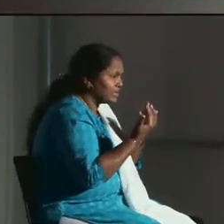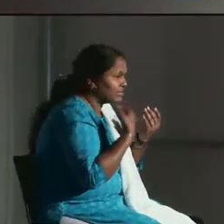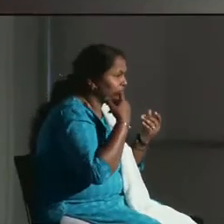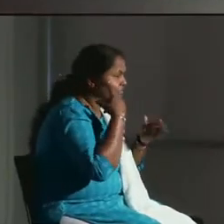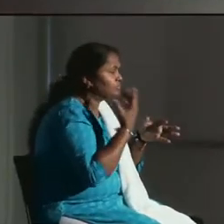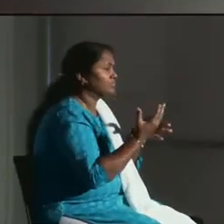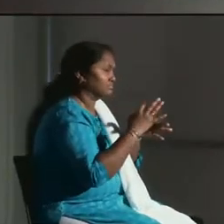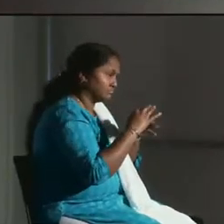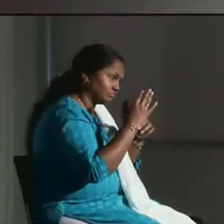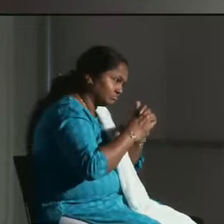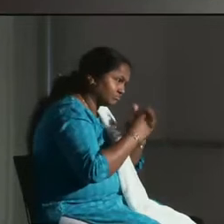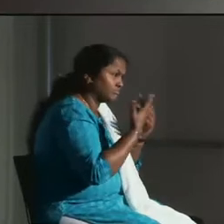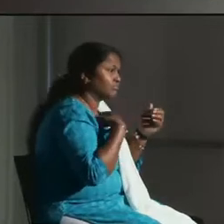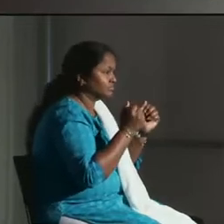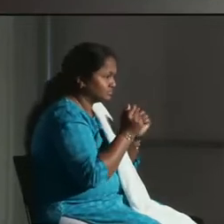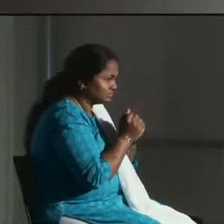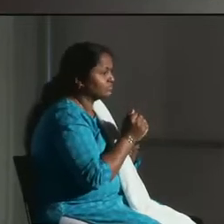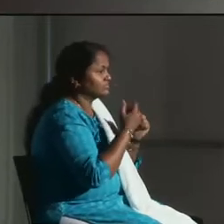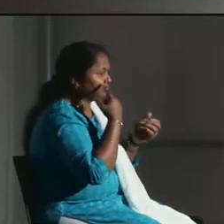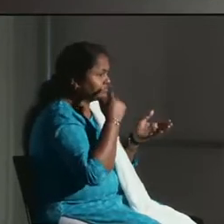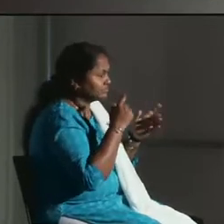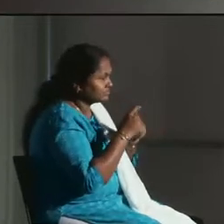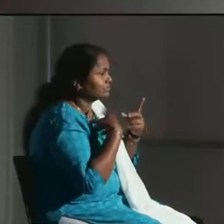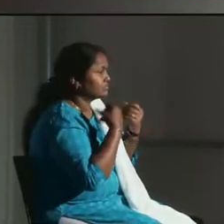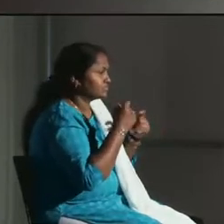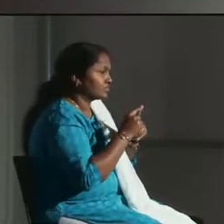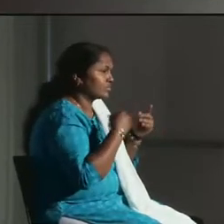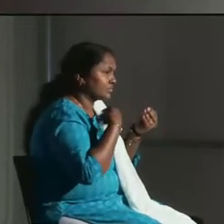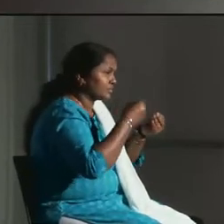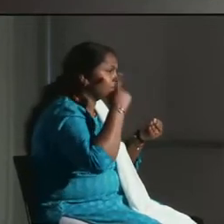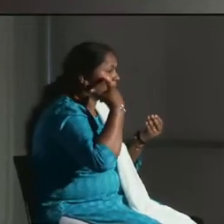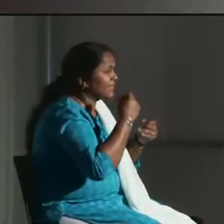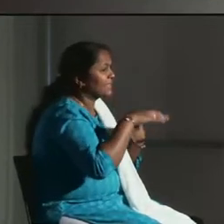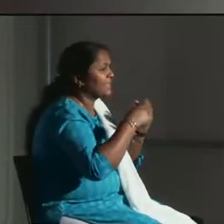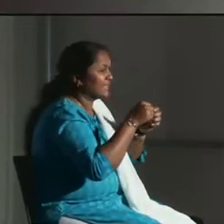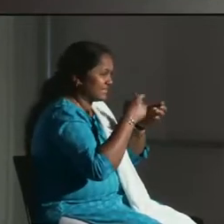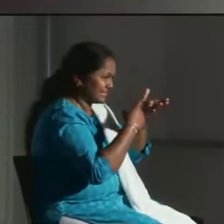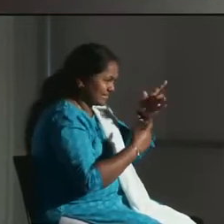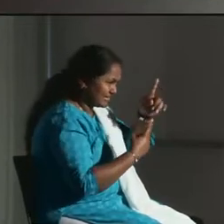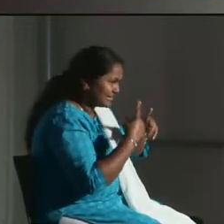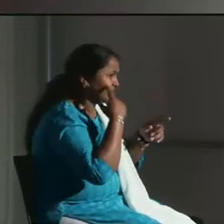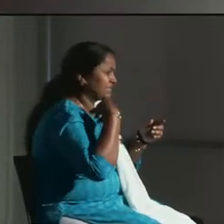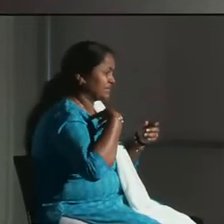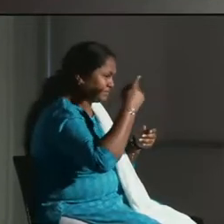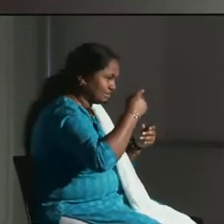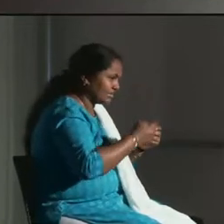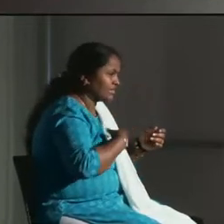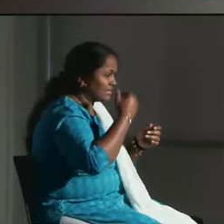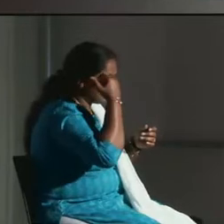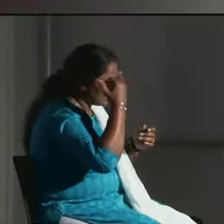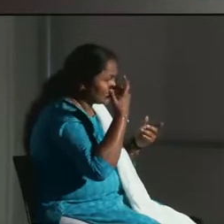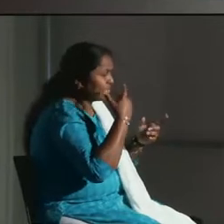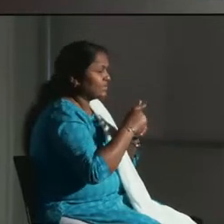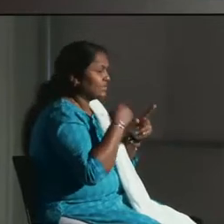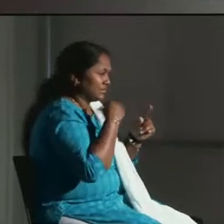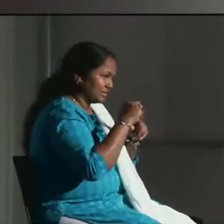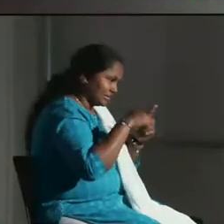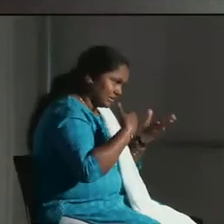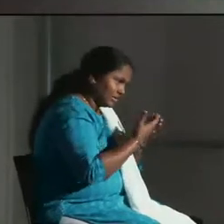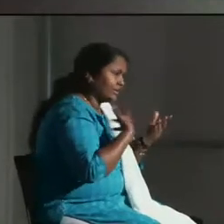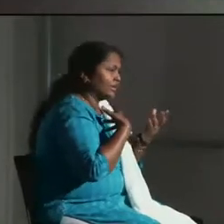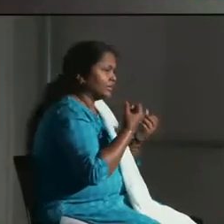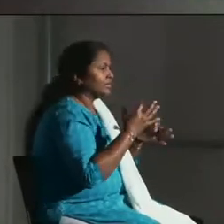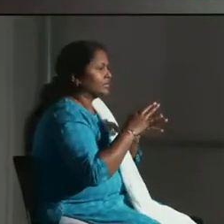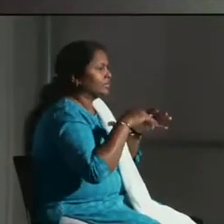built with and in alliance with. And as an artist, I'm designing ideas of proposing ideas rooted in